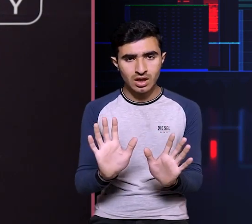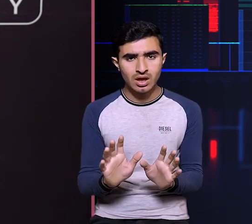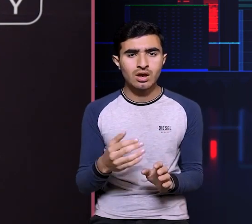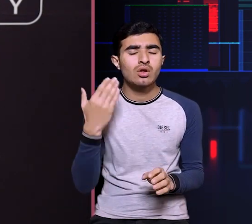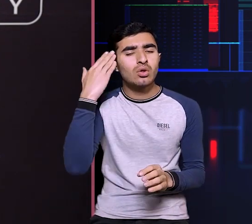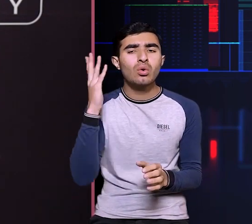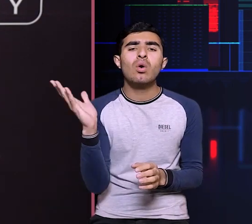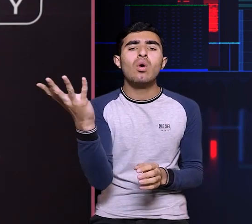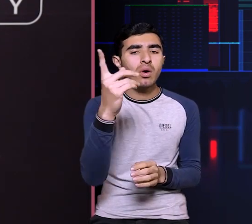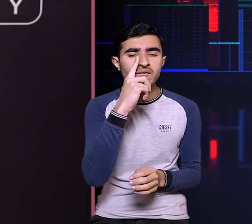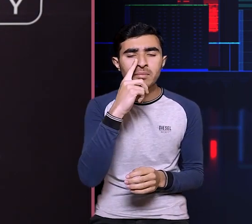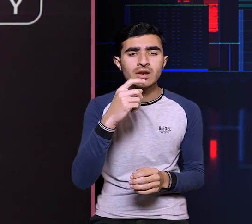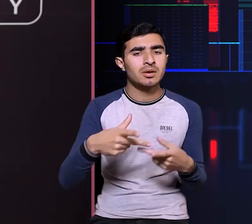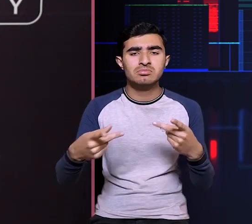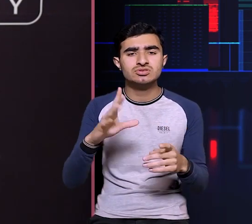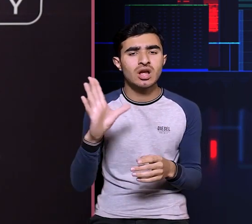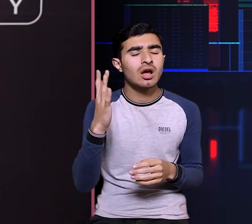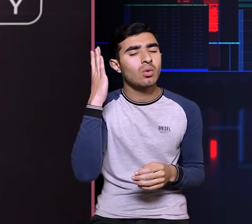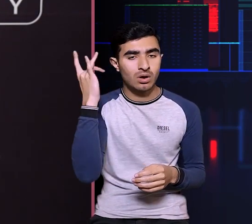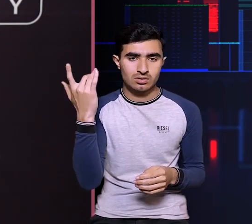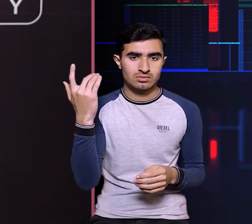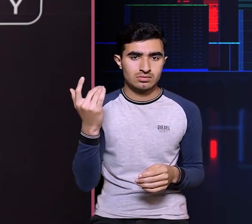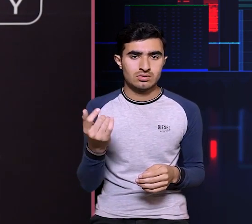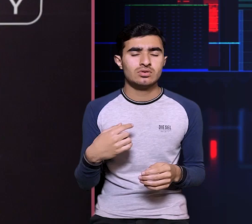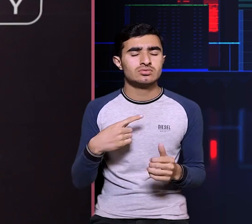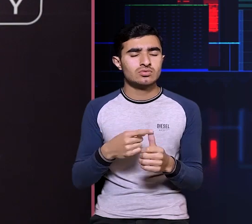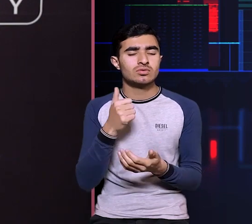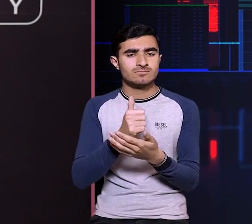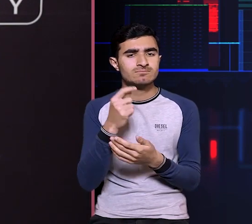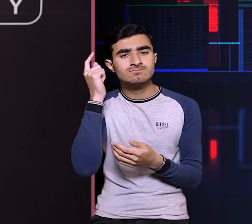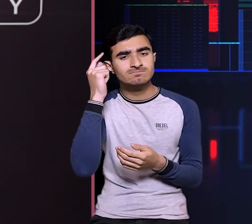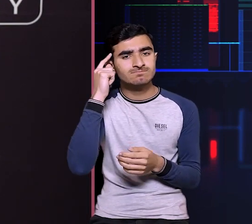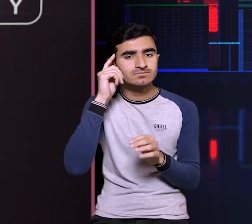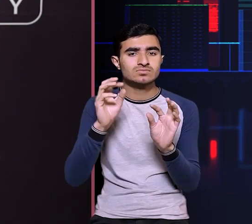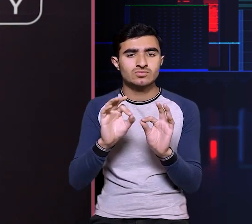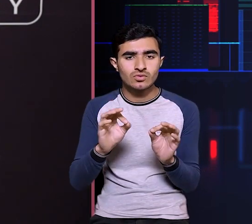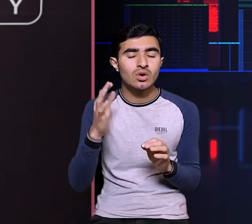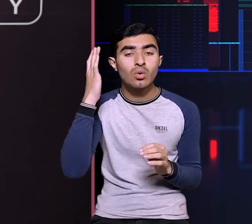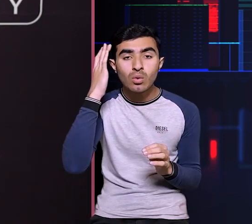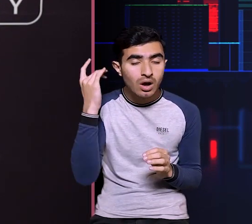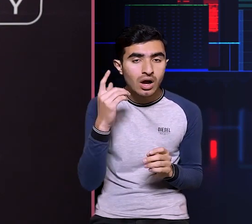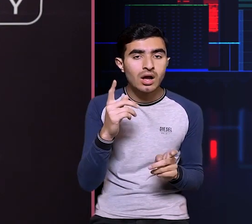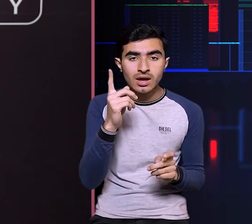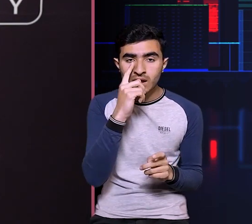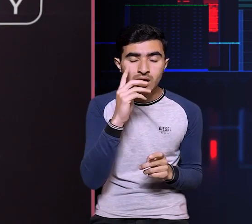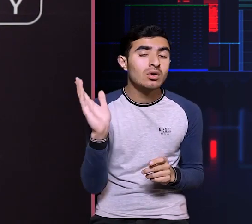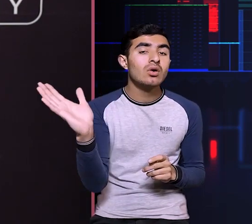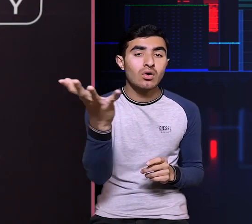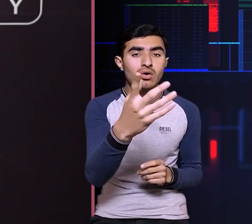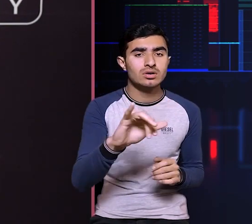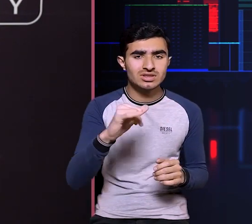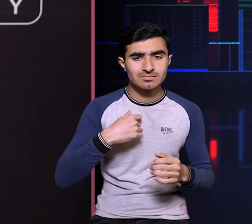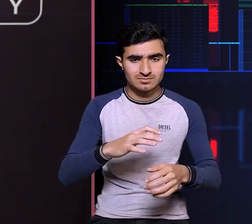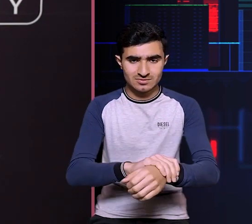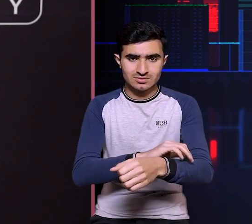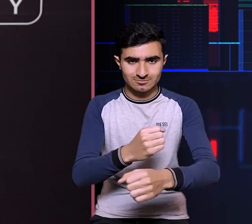they be aggressive like me and why can't they, what are the bottlenecks, what is the problem with them. And that